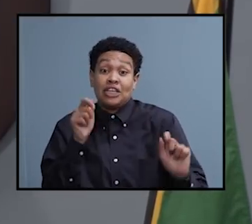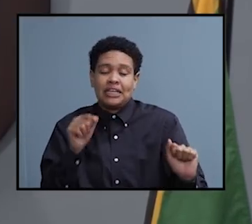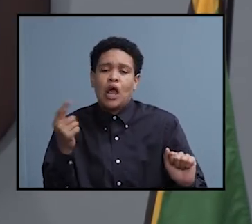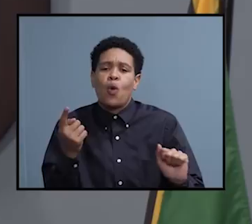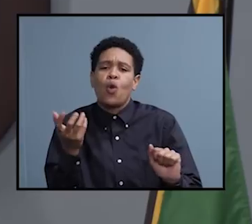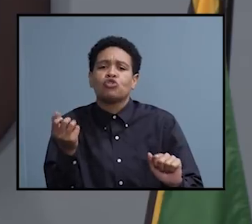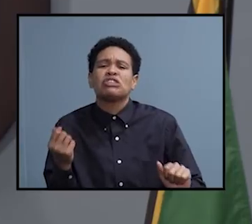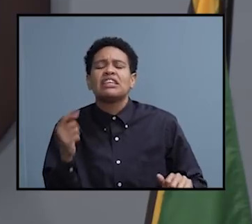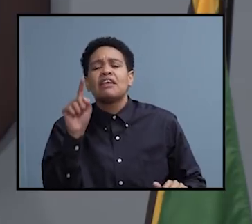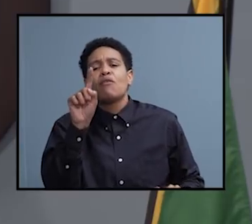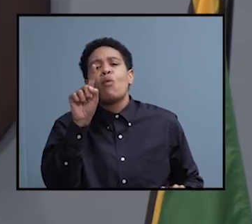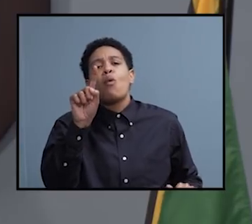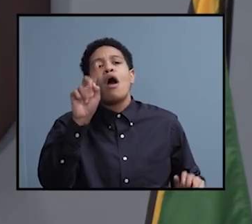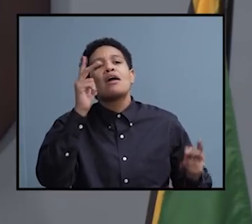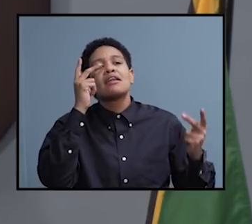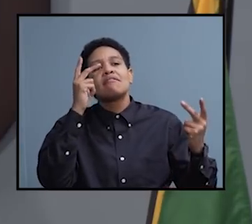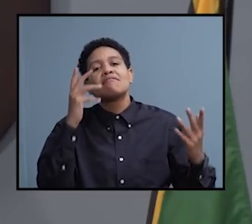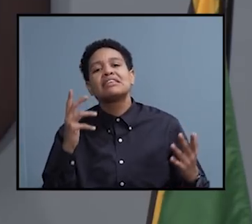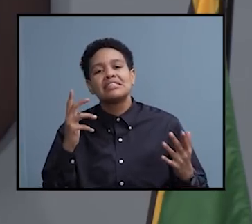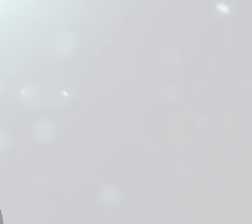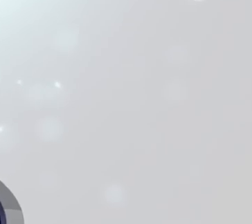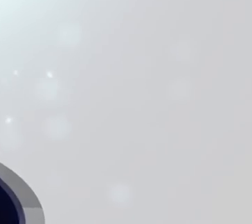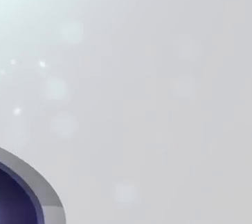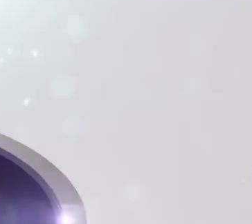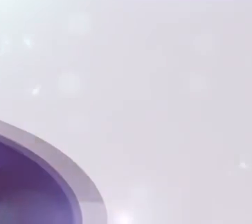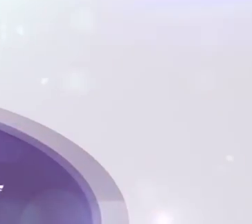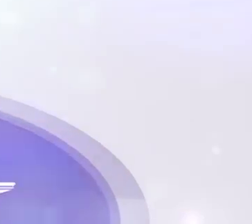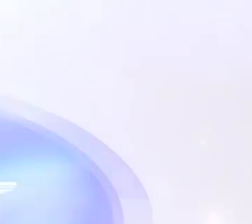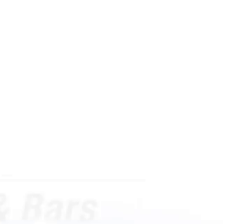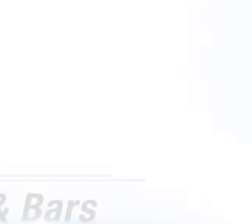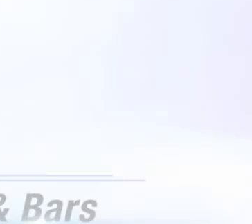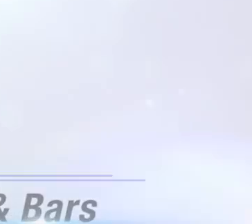receive one visitor per day.